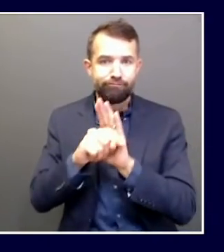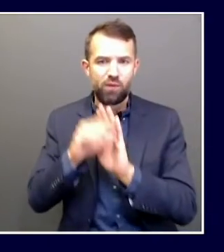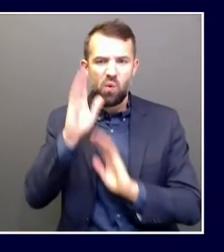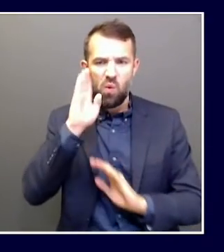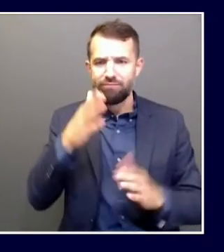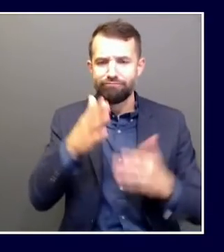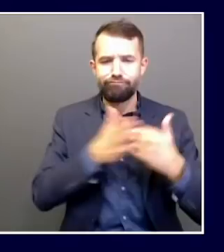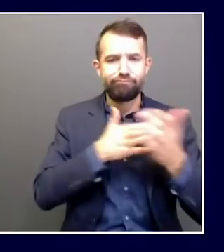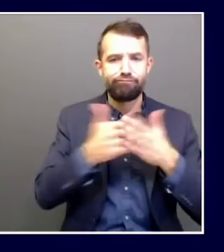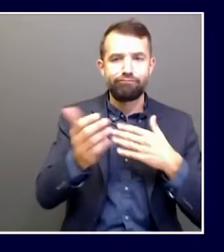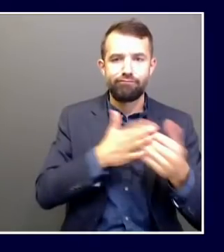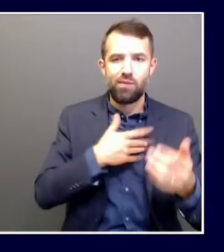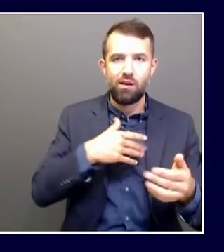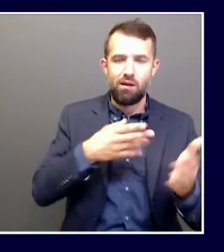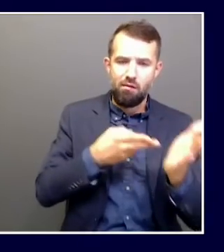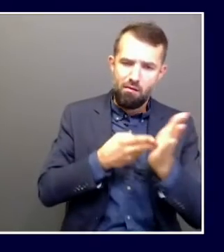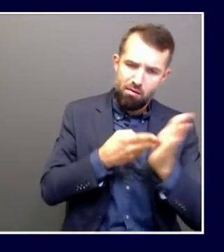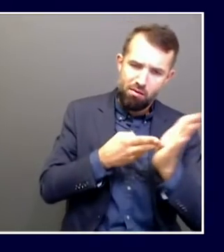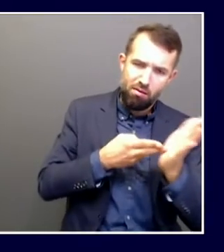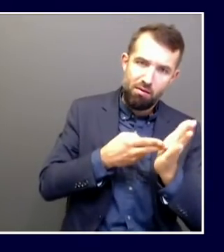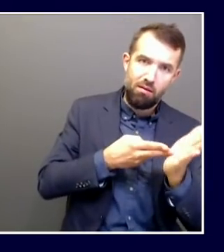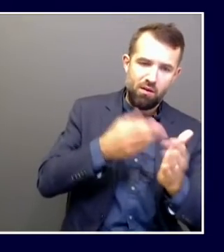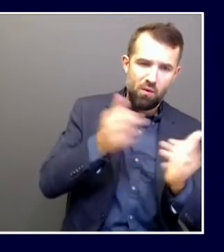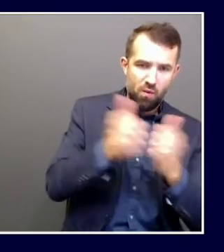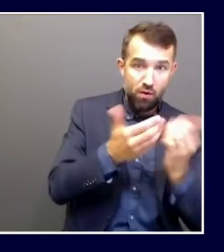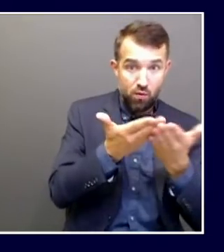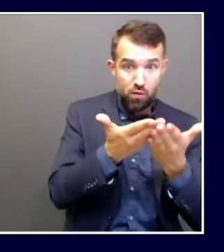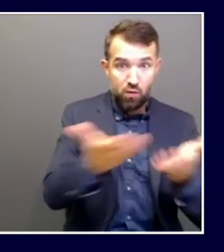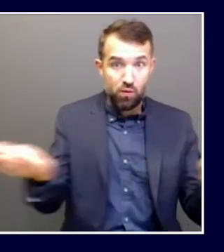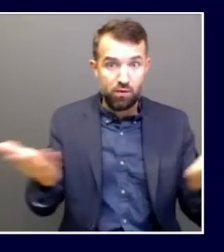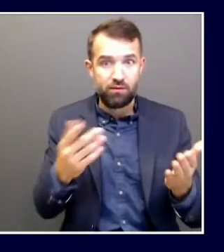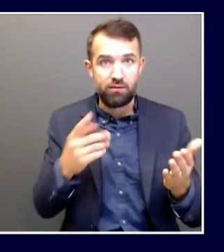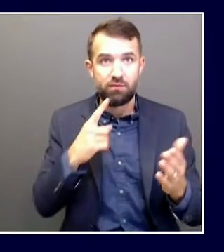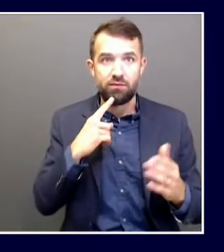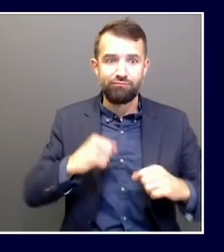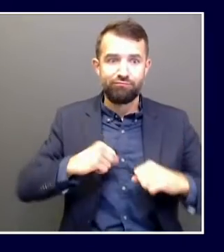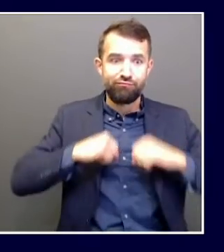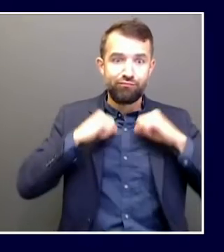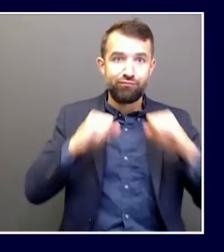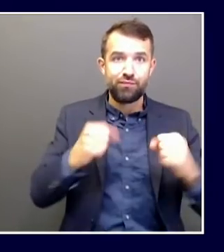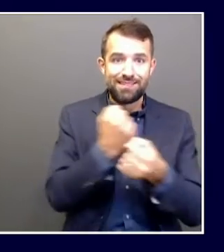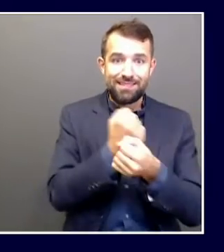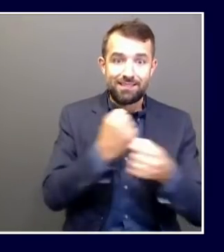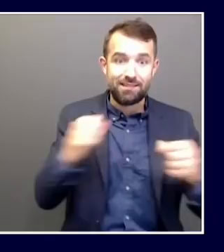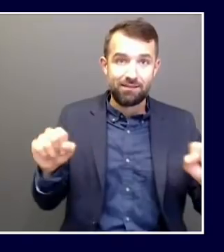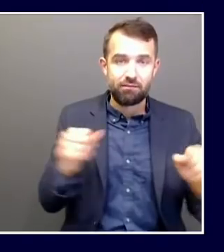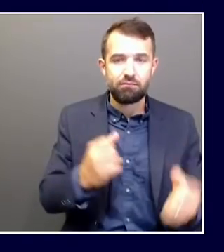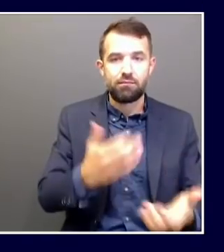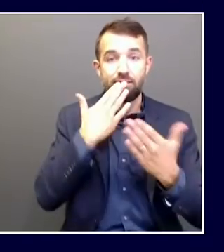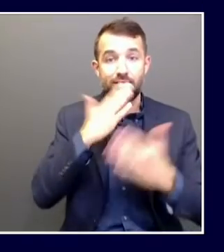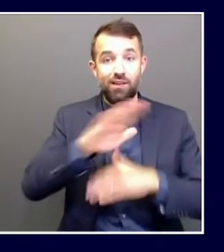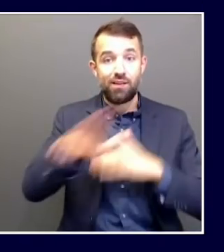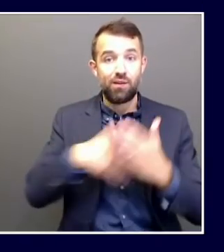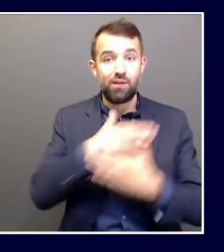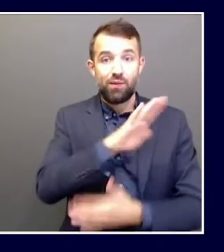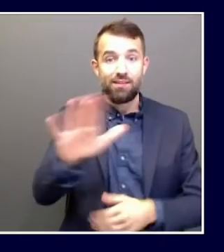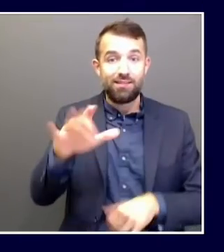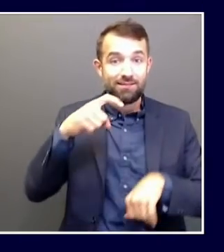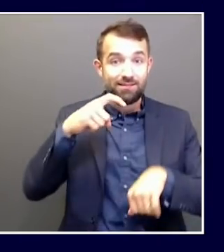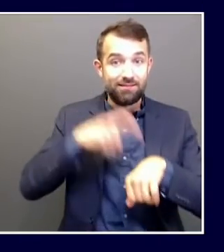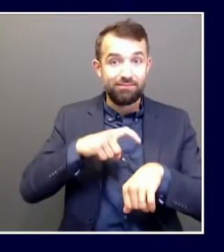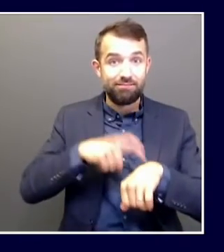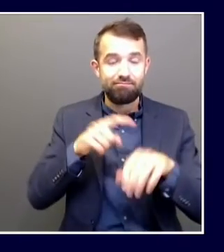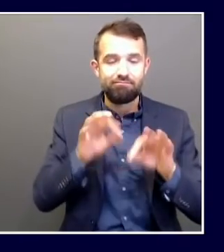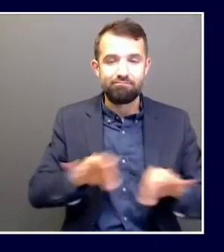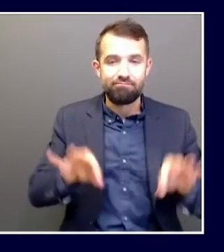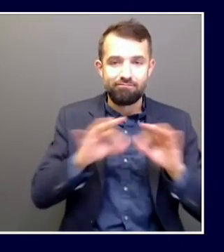every piece of information you need to keep yourself and your family safe. With that, thank you all for your time this afternoon. As always, please be